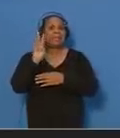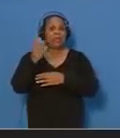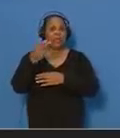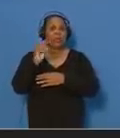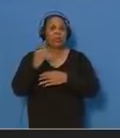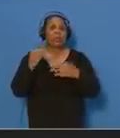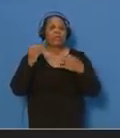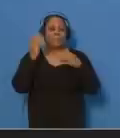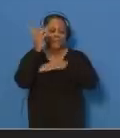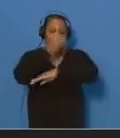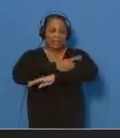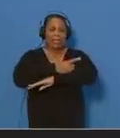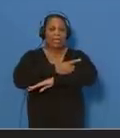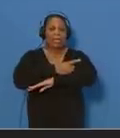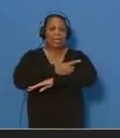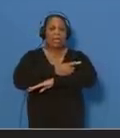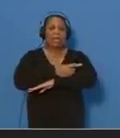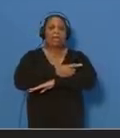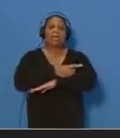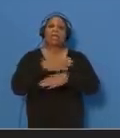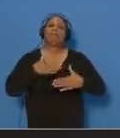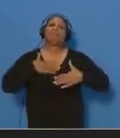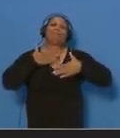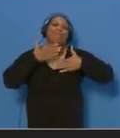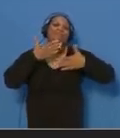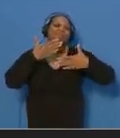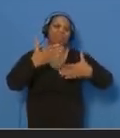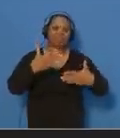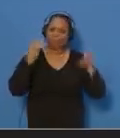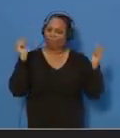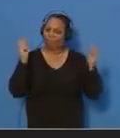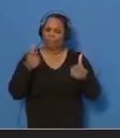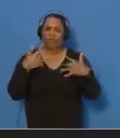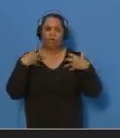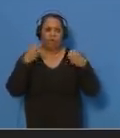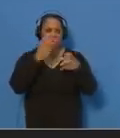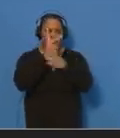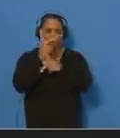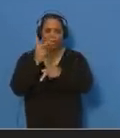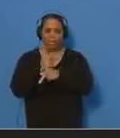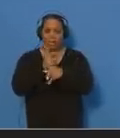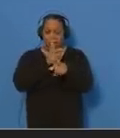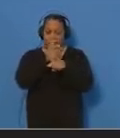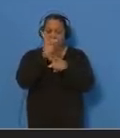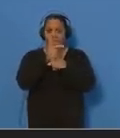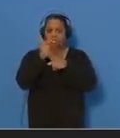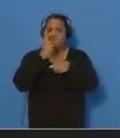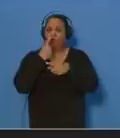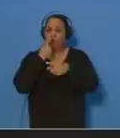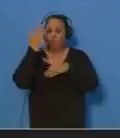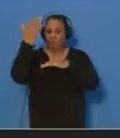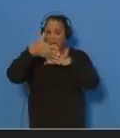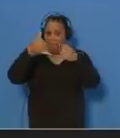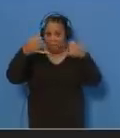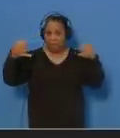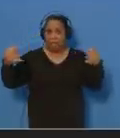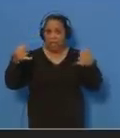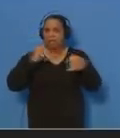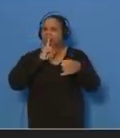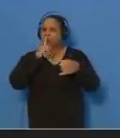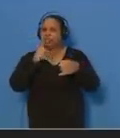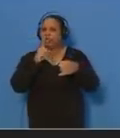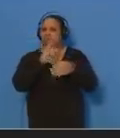will voice my deep appreciation to every healthcare professional who is on the front line in making sure that Bermuda